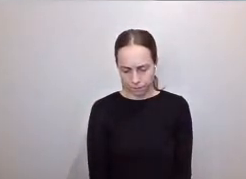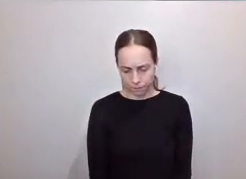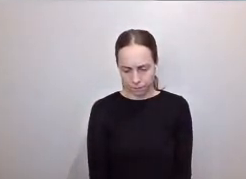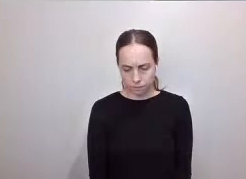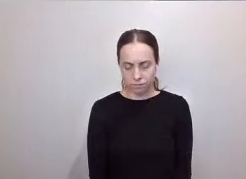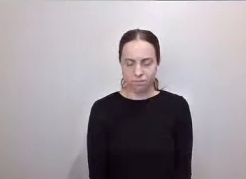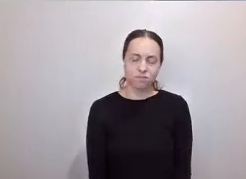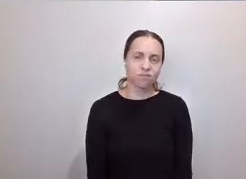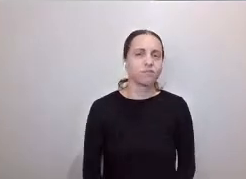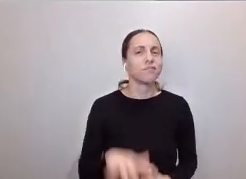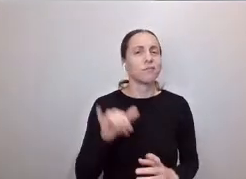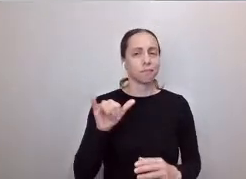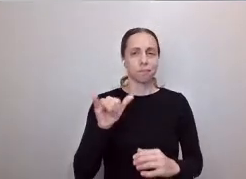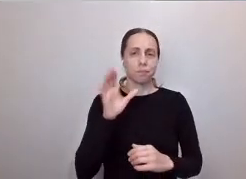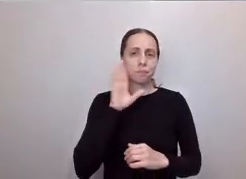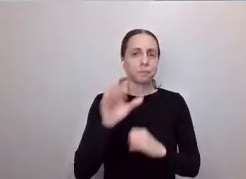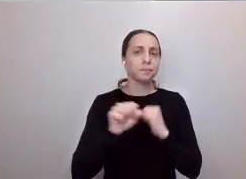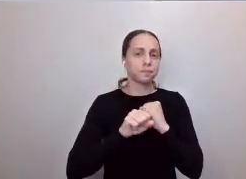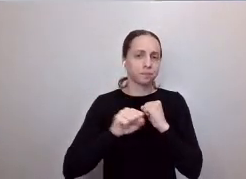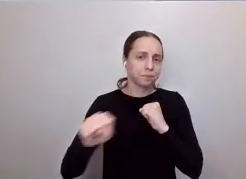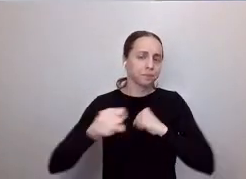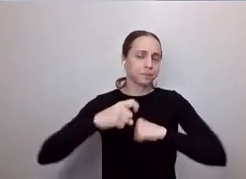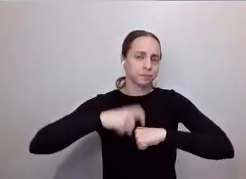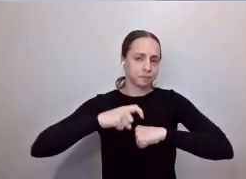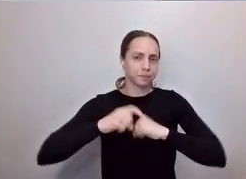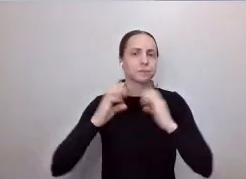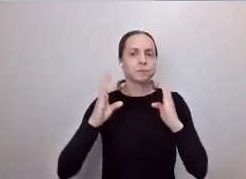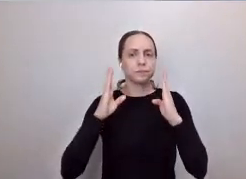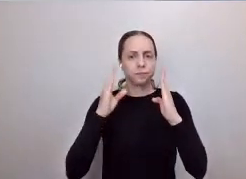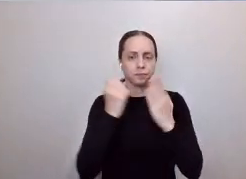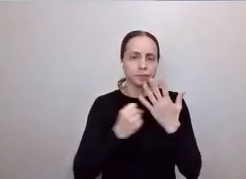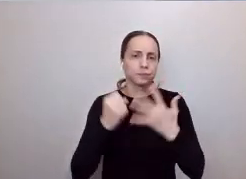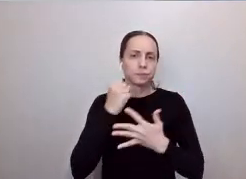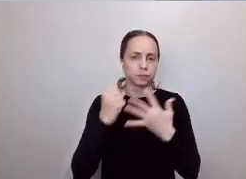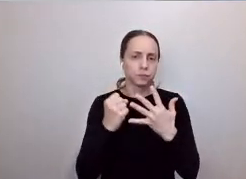and priority given the importance of the safety function.